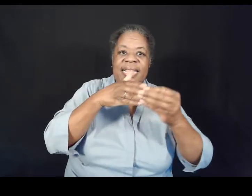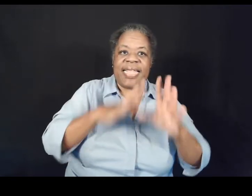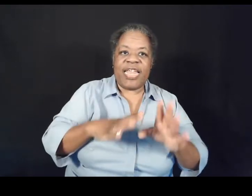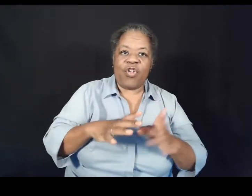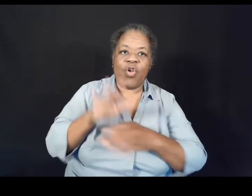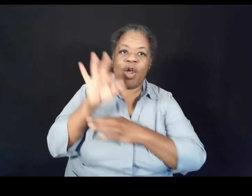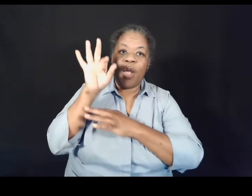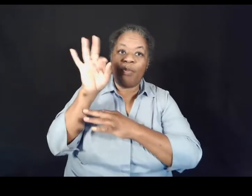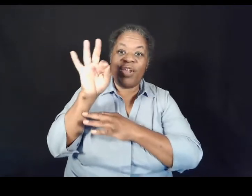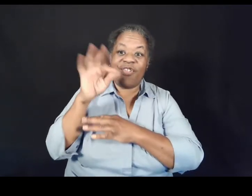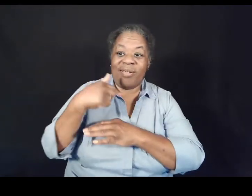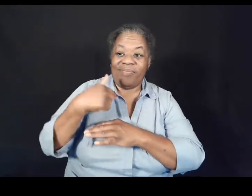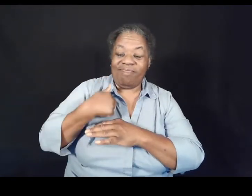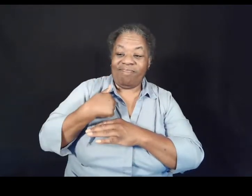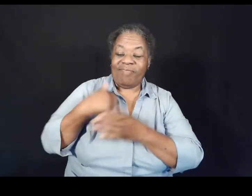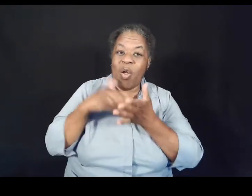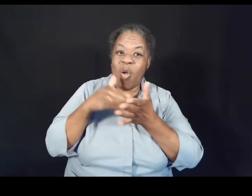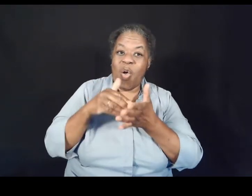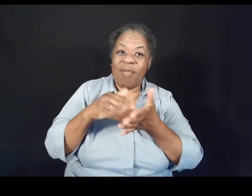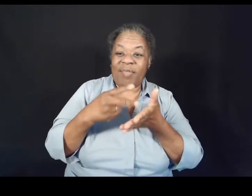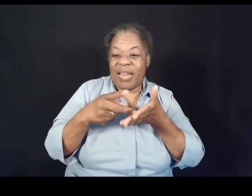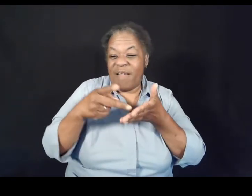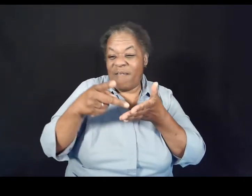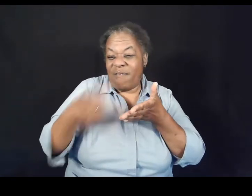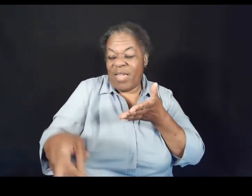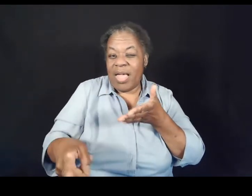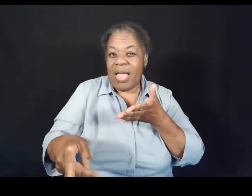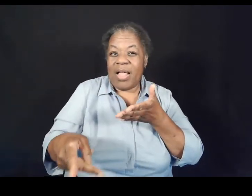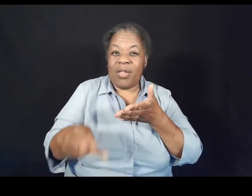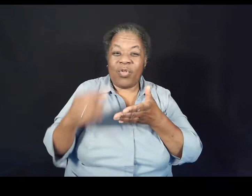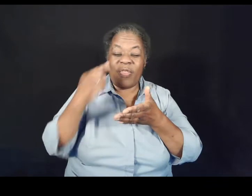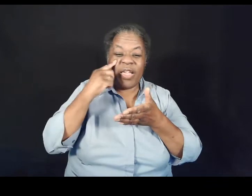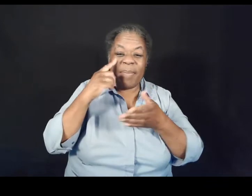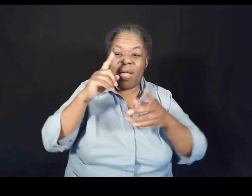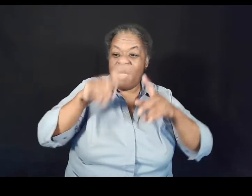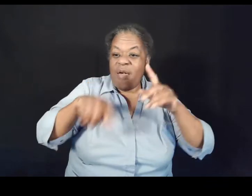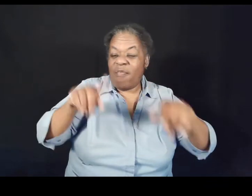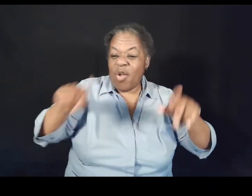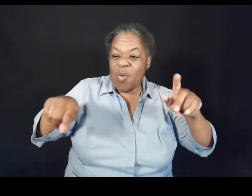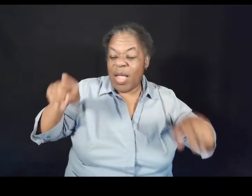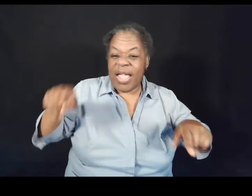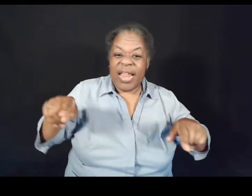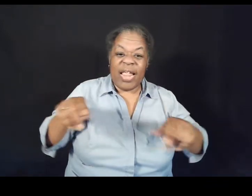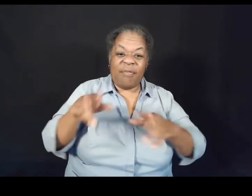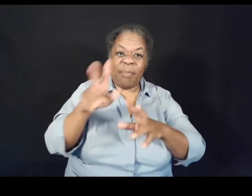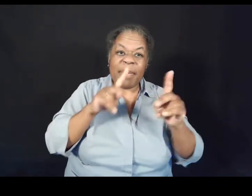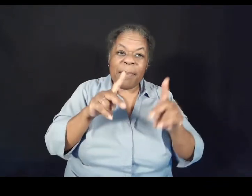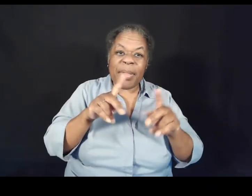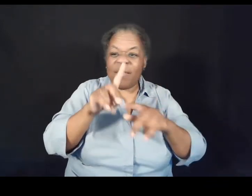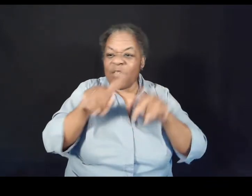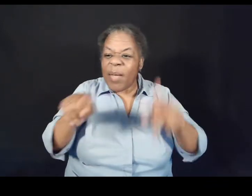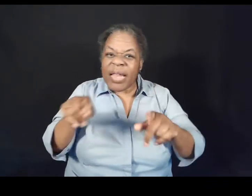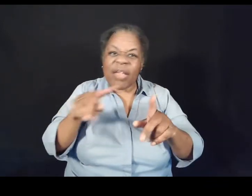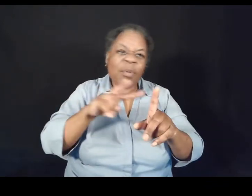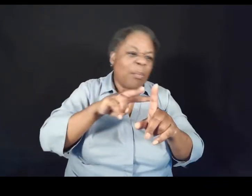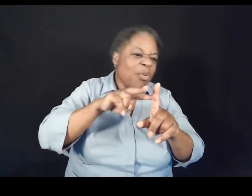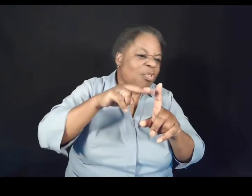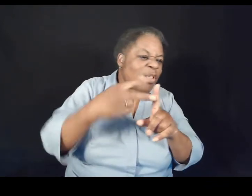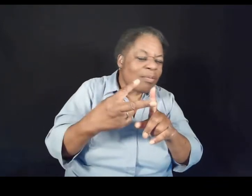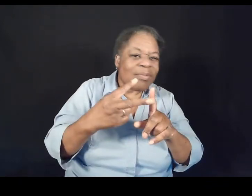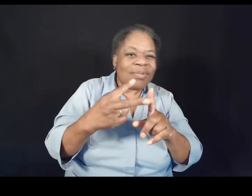often failed to consider the variety of people or perspectives in any given